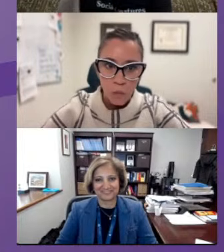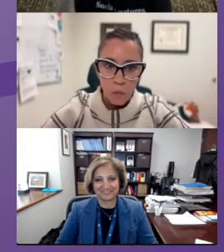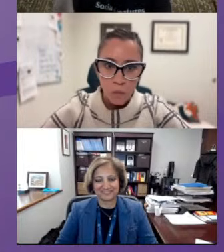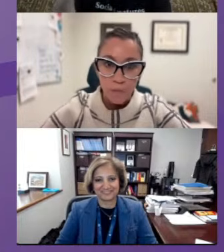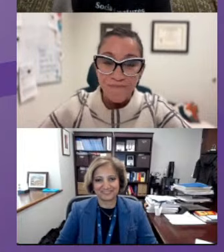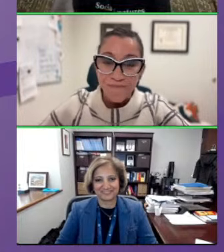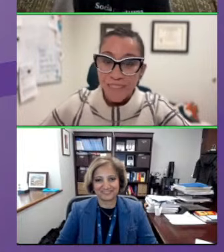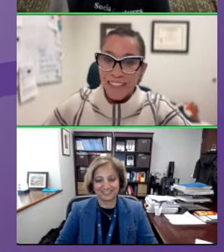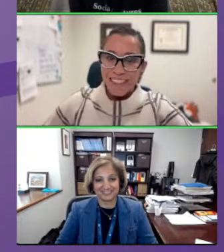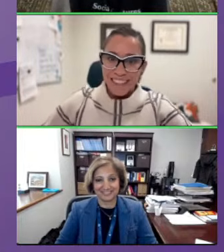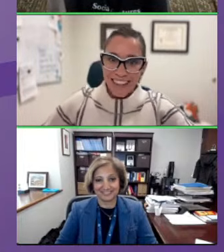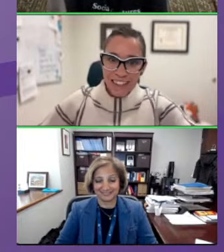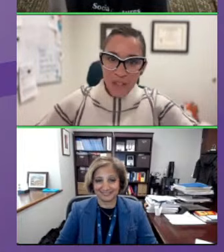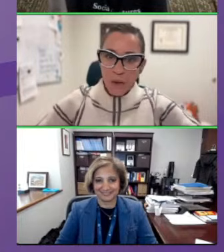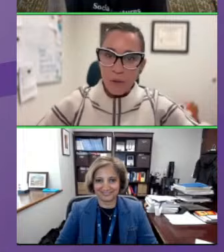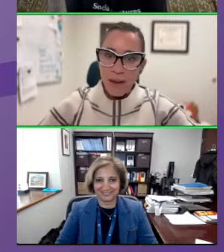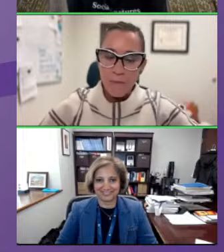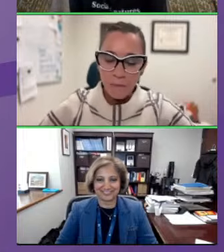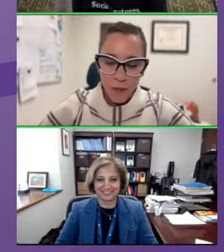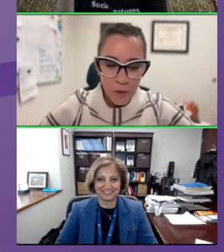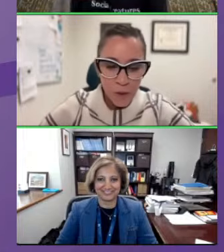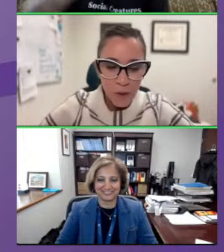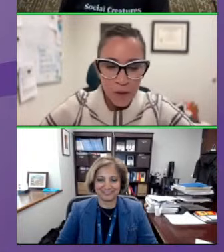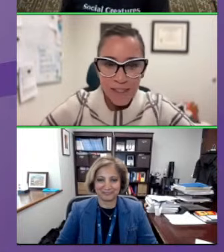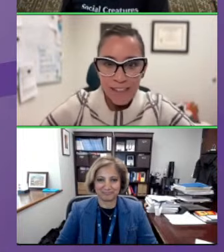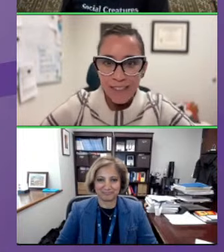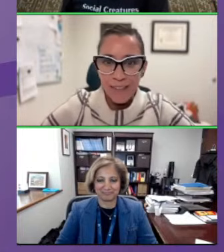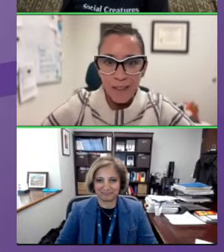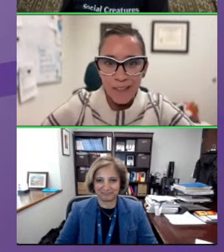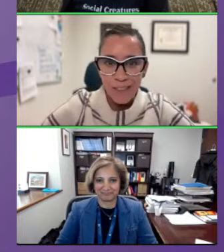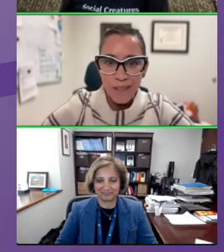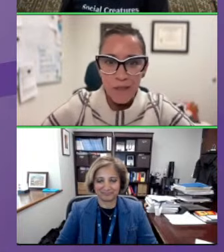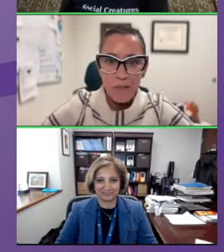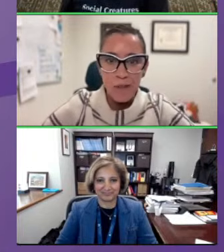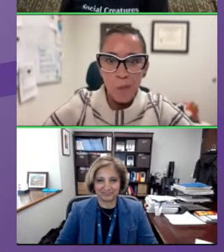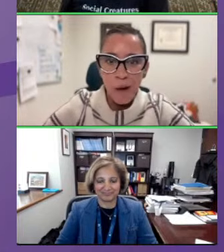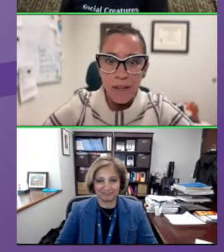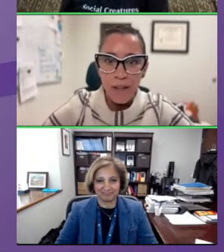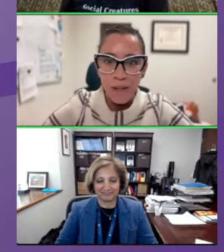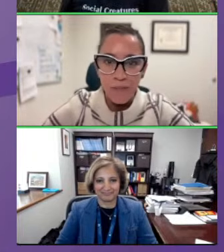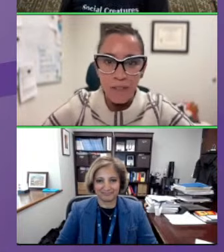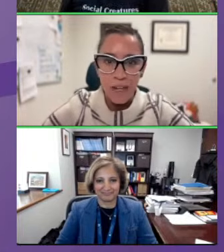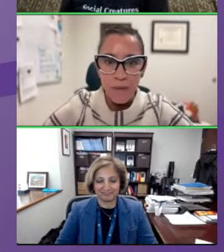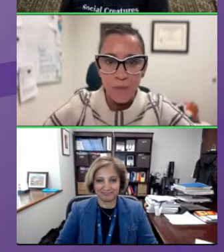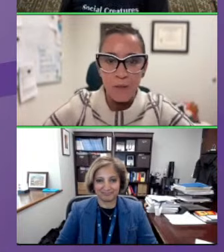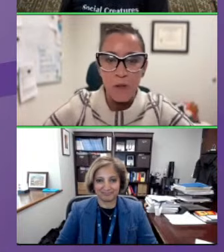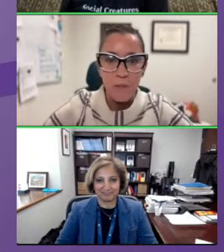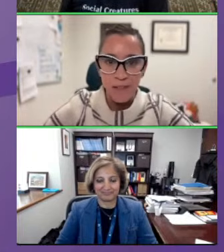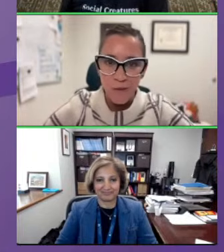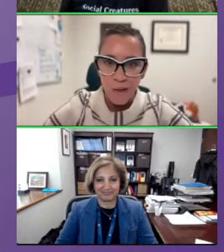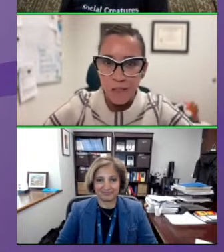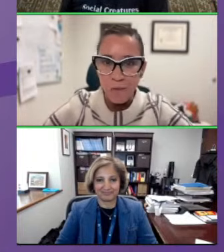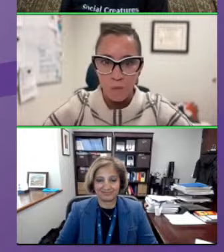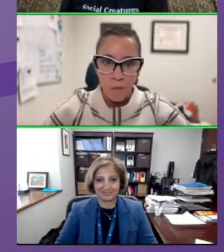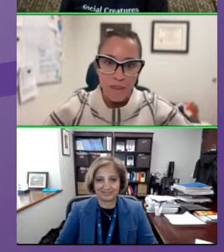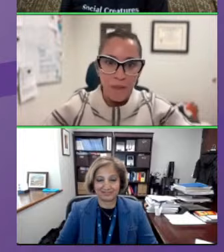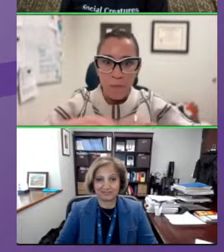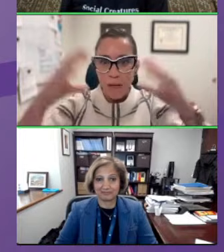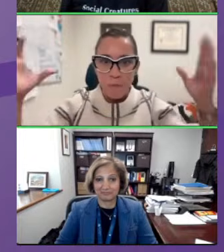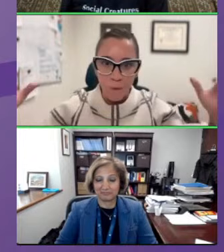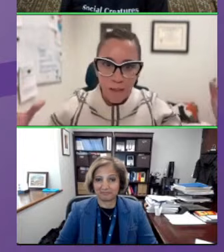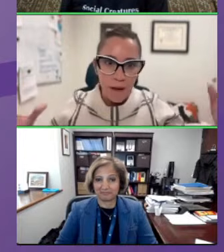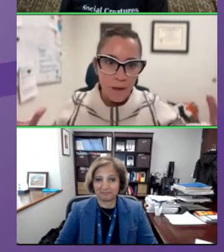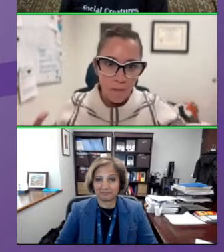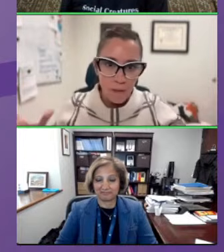Azola? Yeah, so postural orthostatic tachycardia syndrome is one of the types of autonomic dysfunction within the